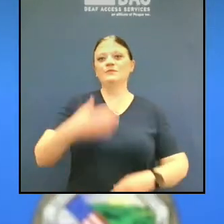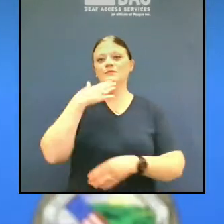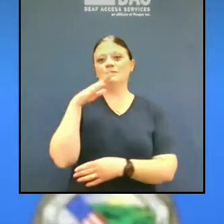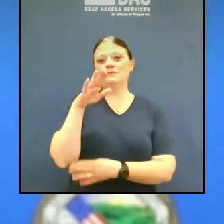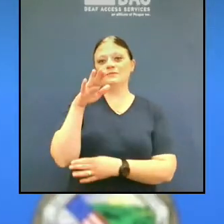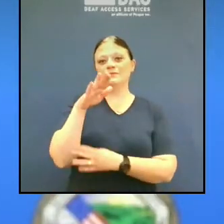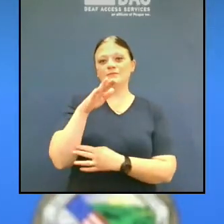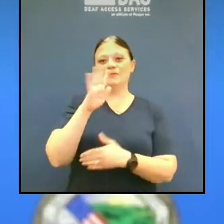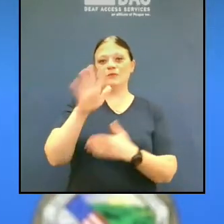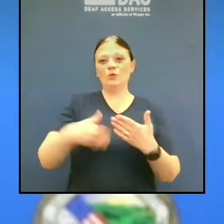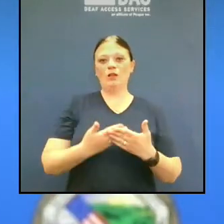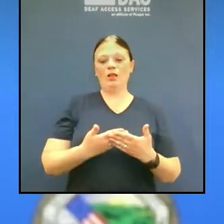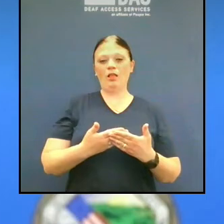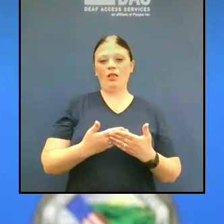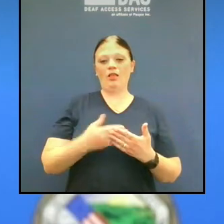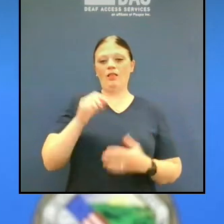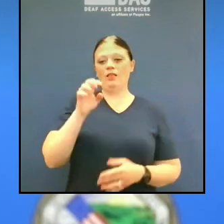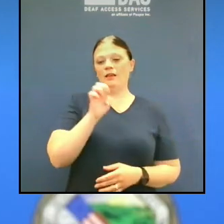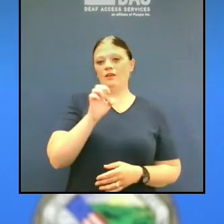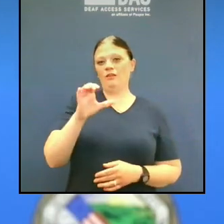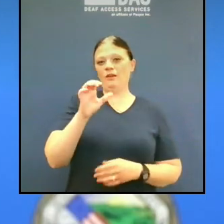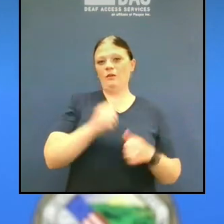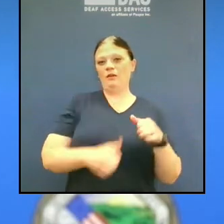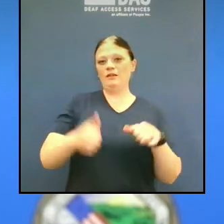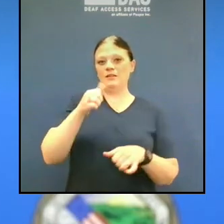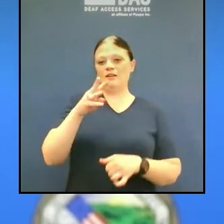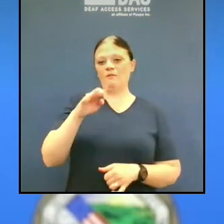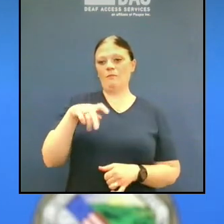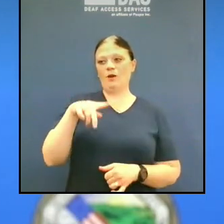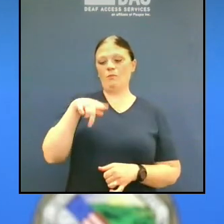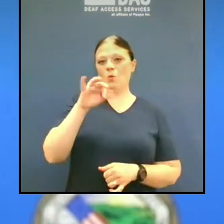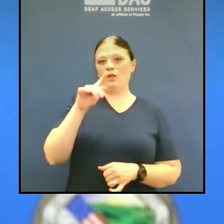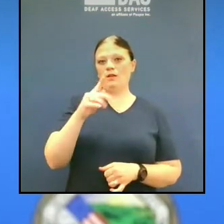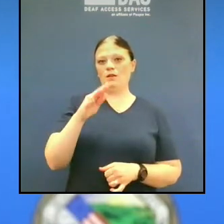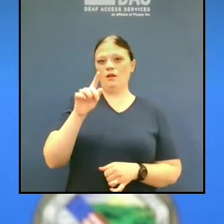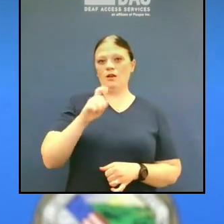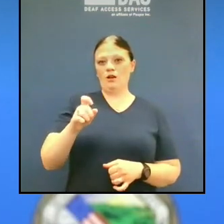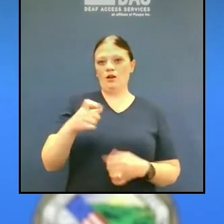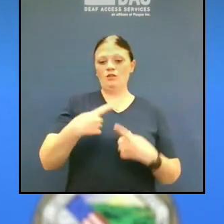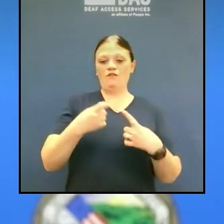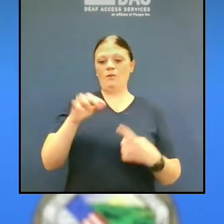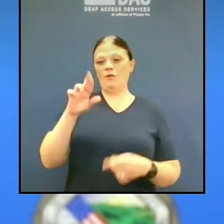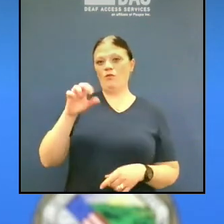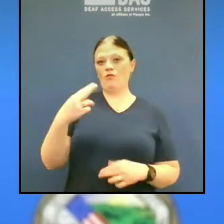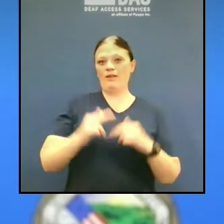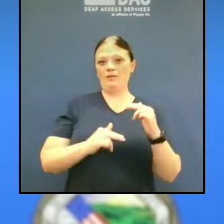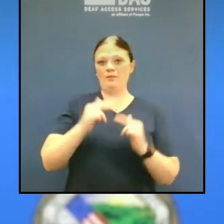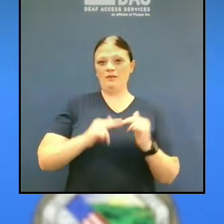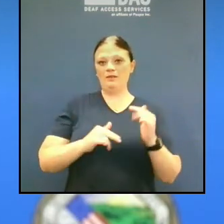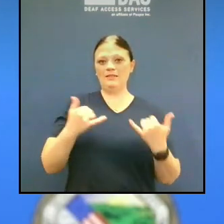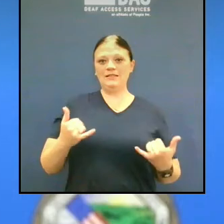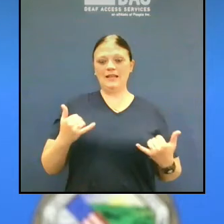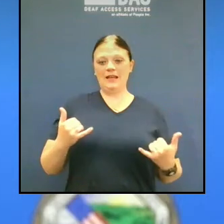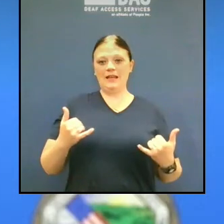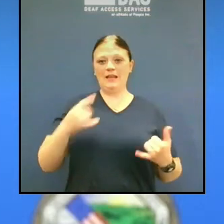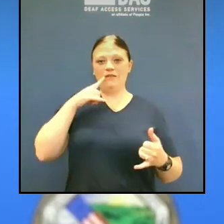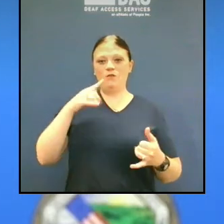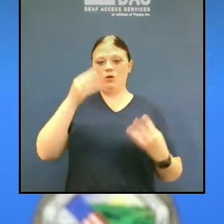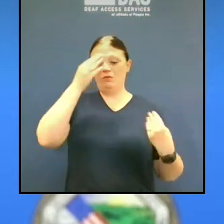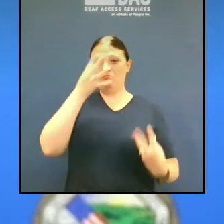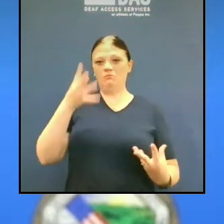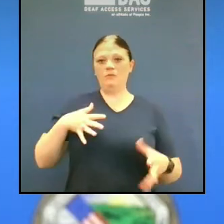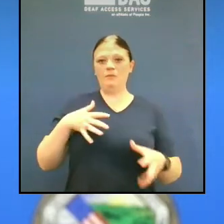Good afternoon, all. I'm Erie County Executive Mark Poloncarz coming from the Rath Building for you today to give an update